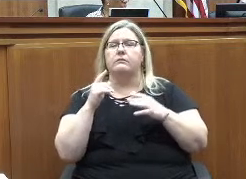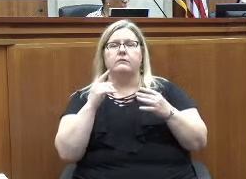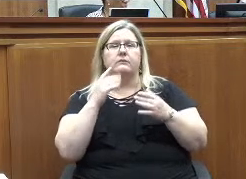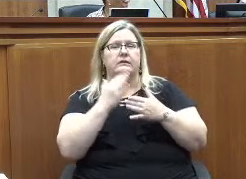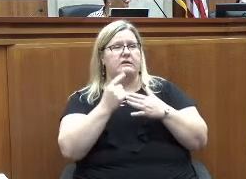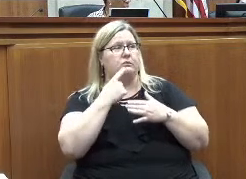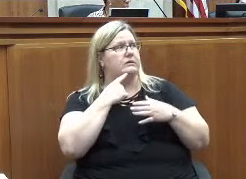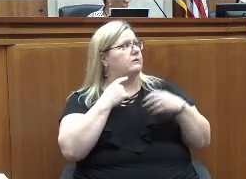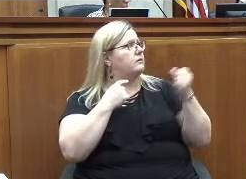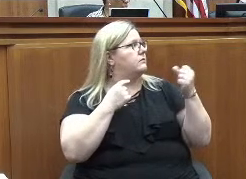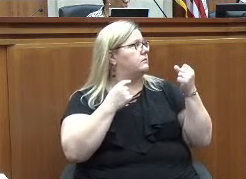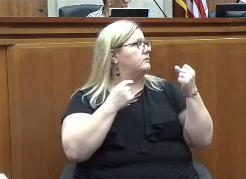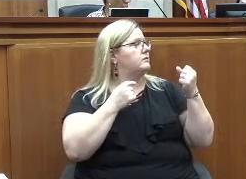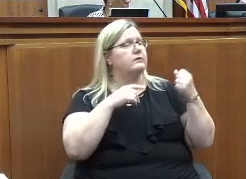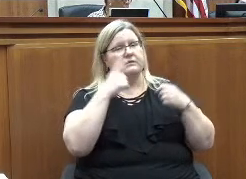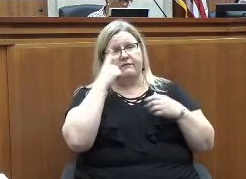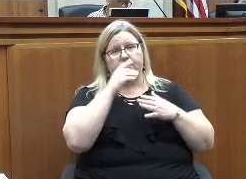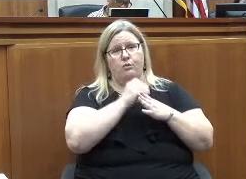the October meeting.